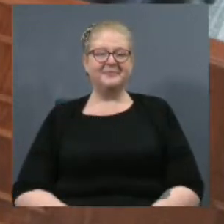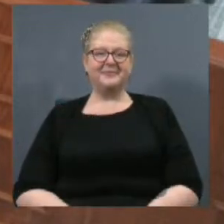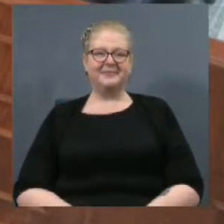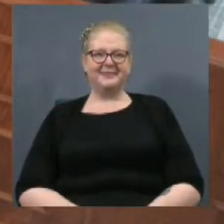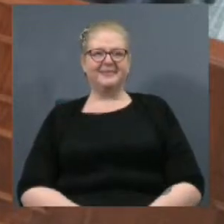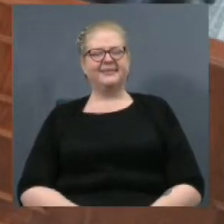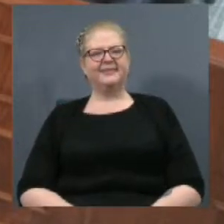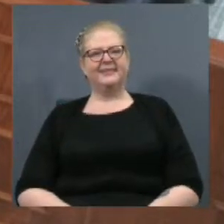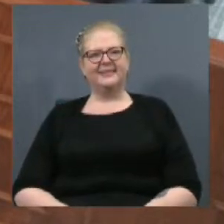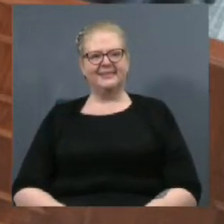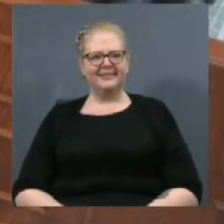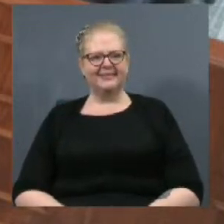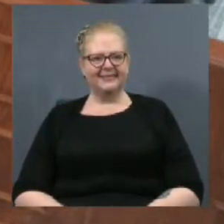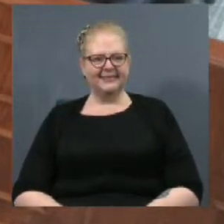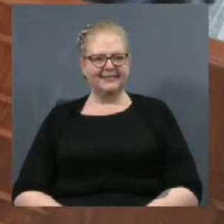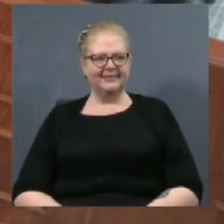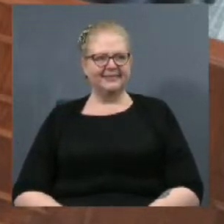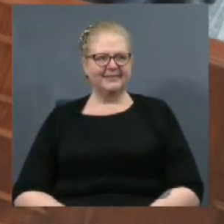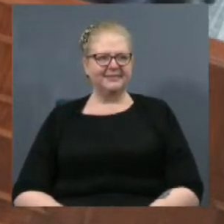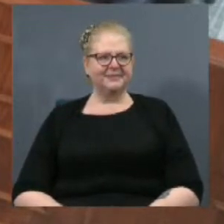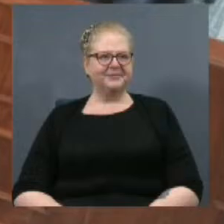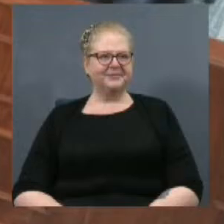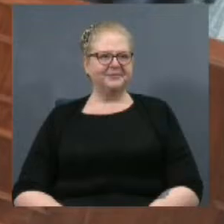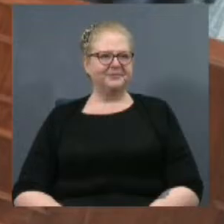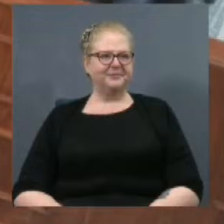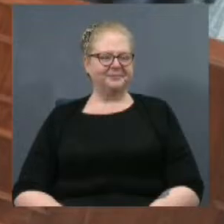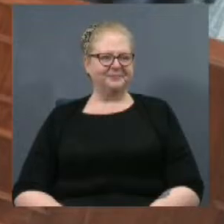You didn't press? No, you took it off.